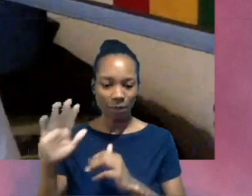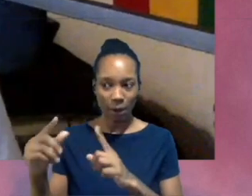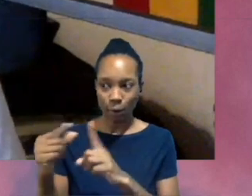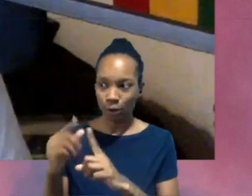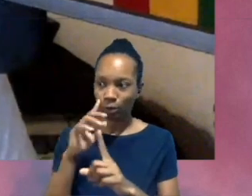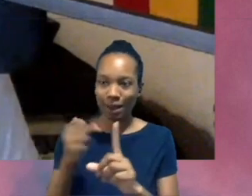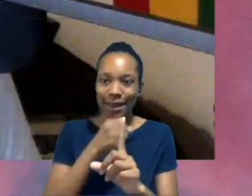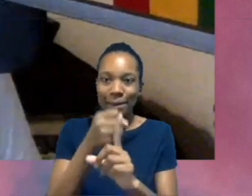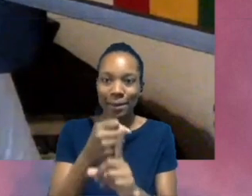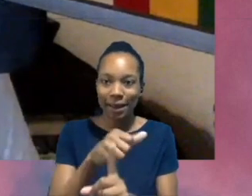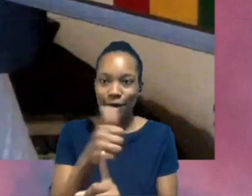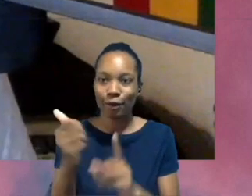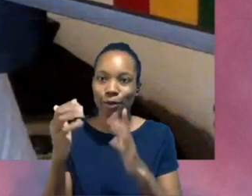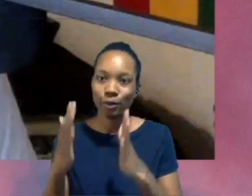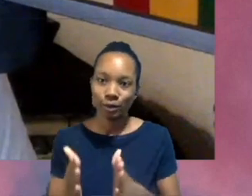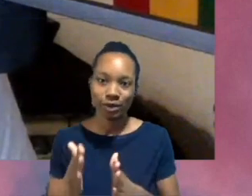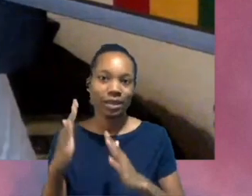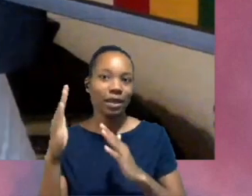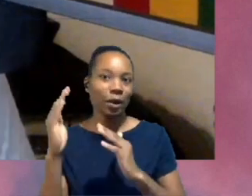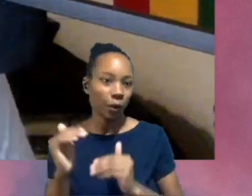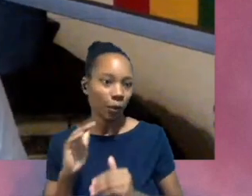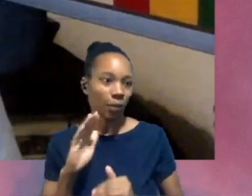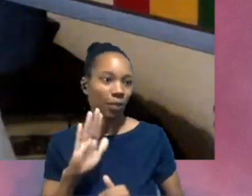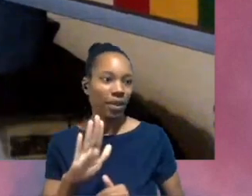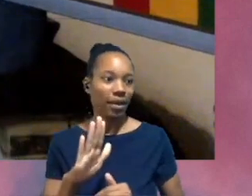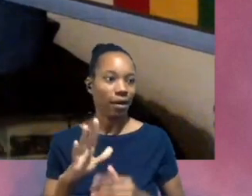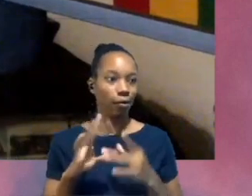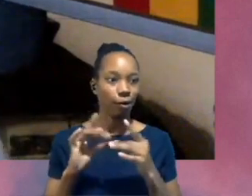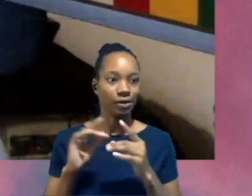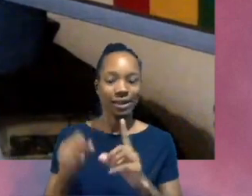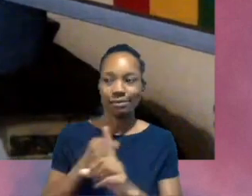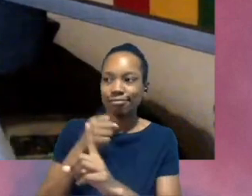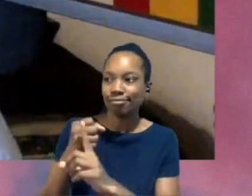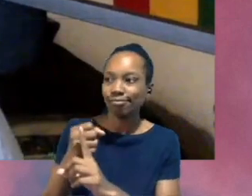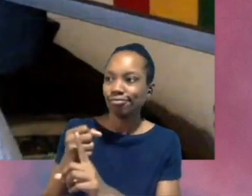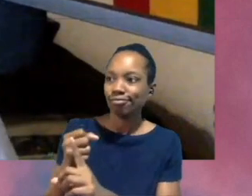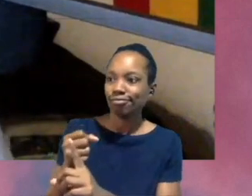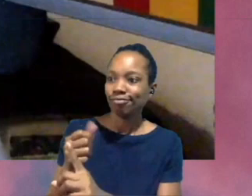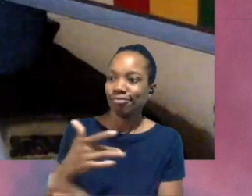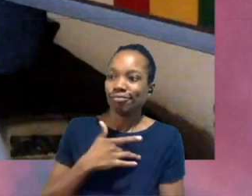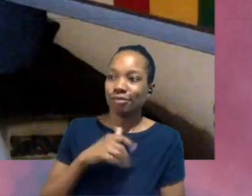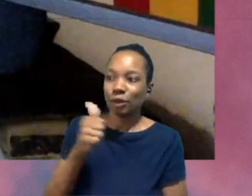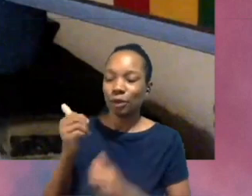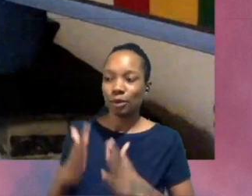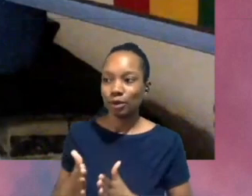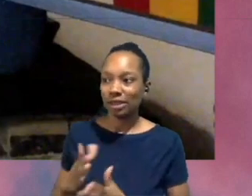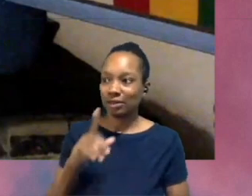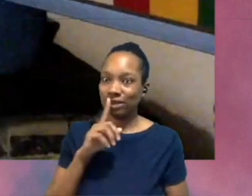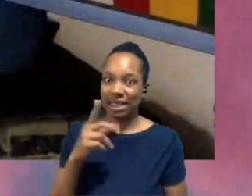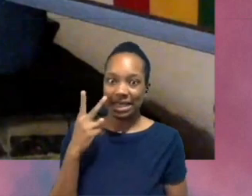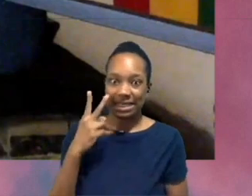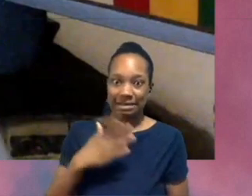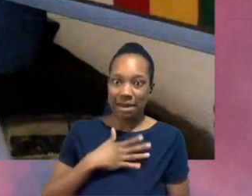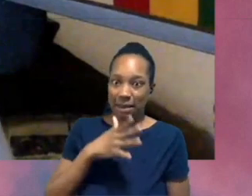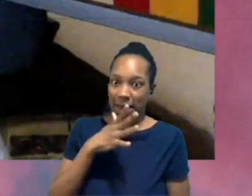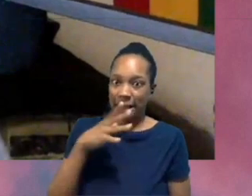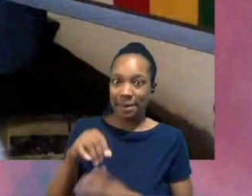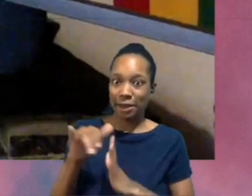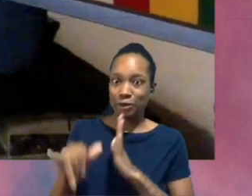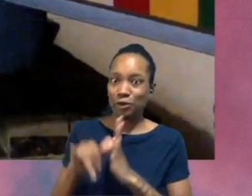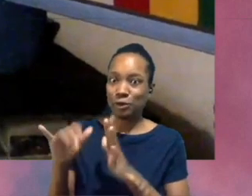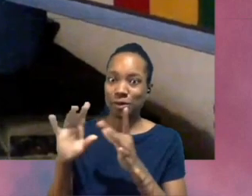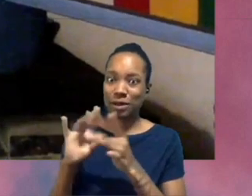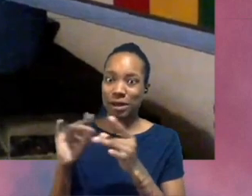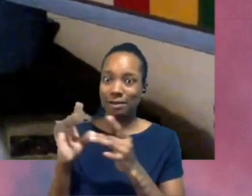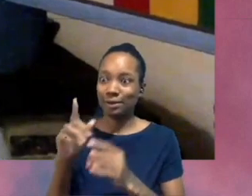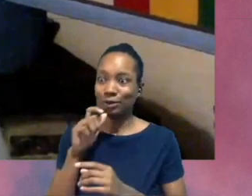ones can be reached. Real talk. I seen my mom in the YouTube comments say something about that comment. And I was like,